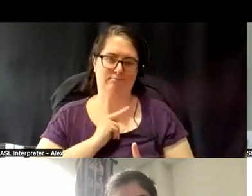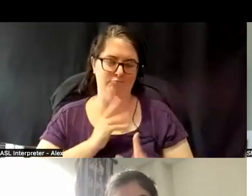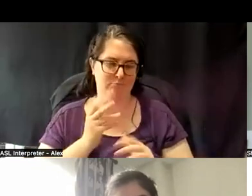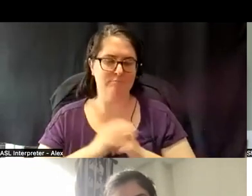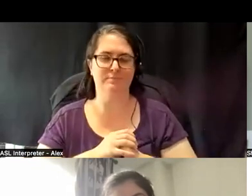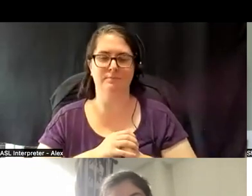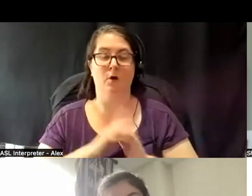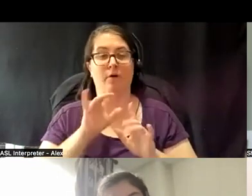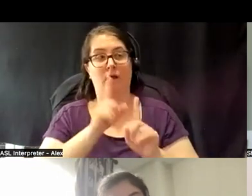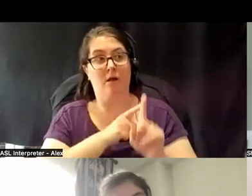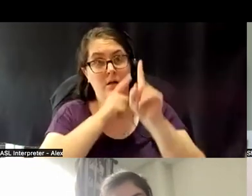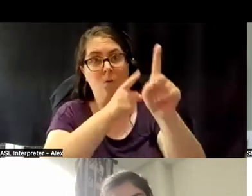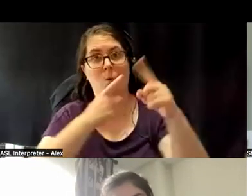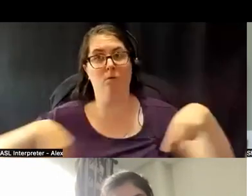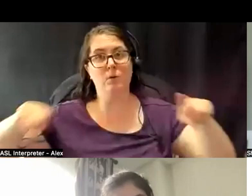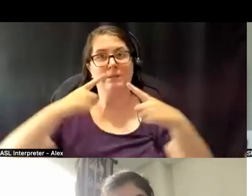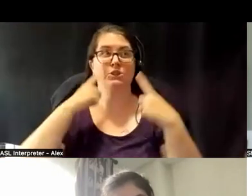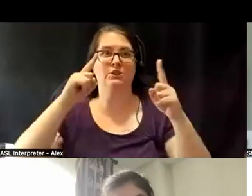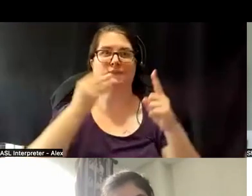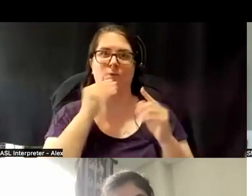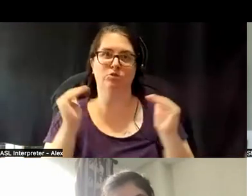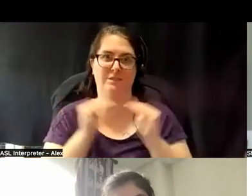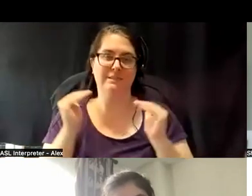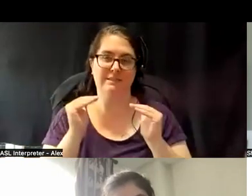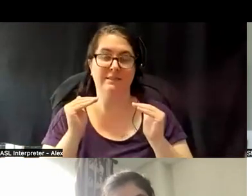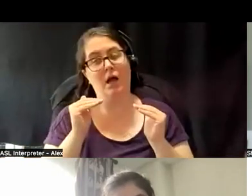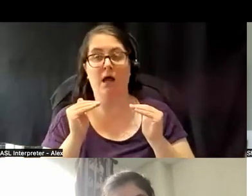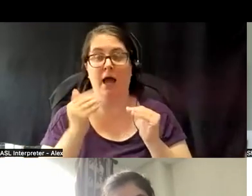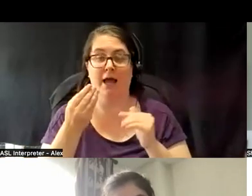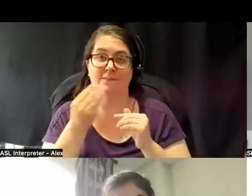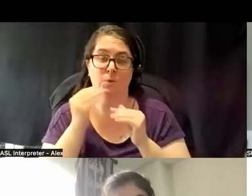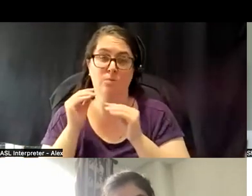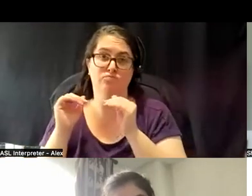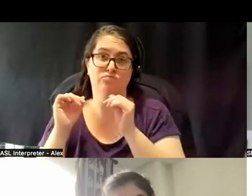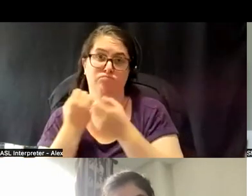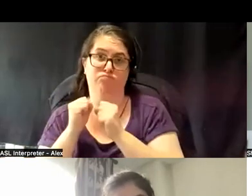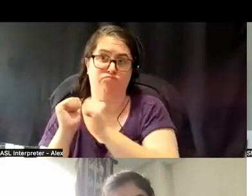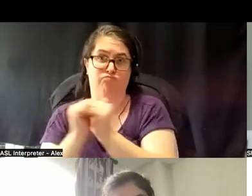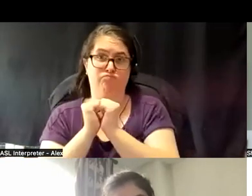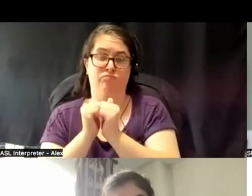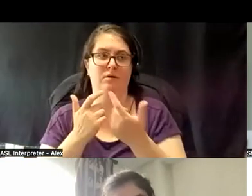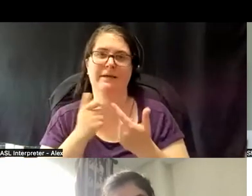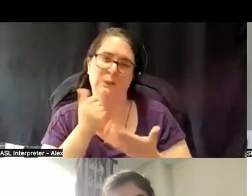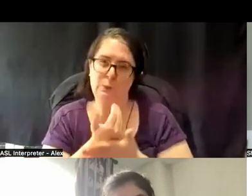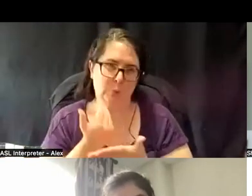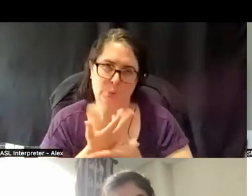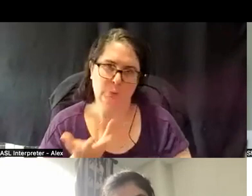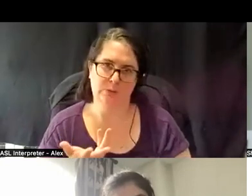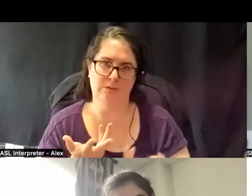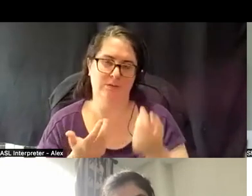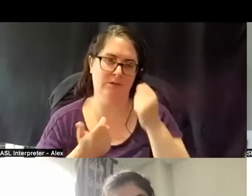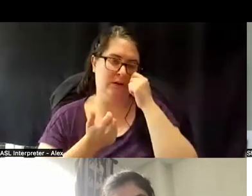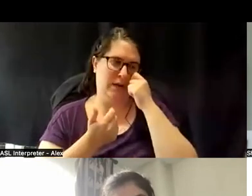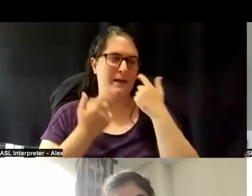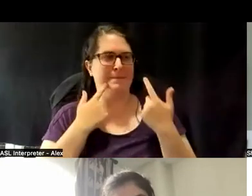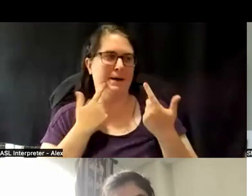we're working toward when it comes to achieving food justice and ultimately food sovereignty is not anything new. And yet there is something about